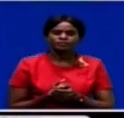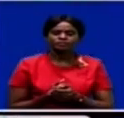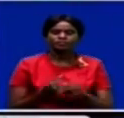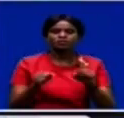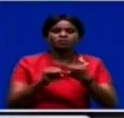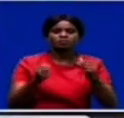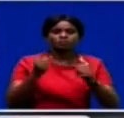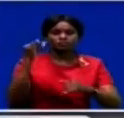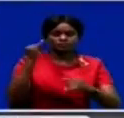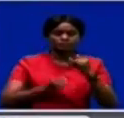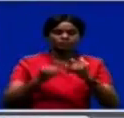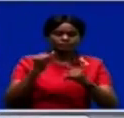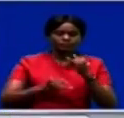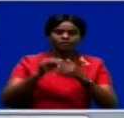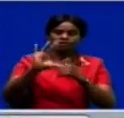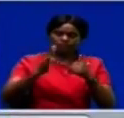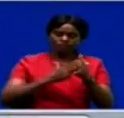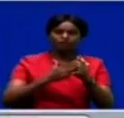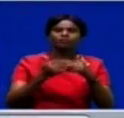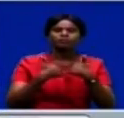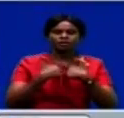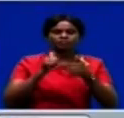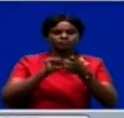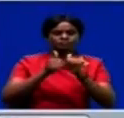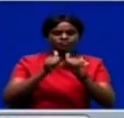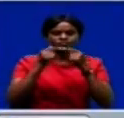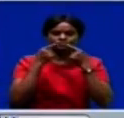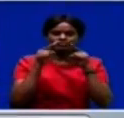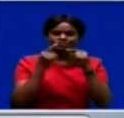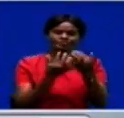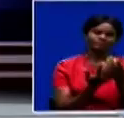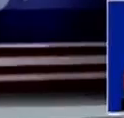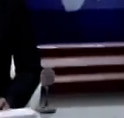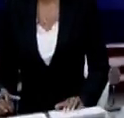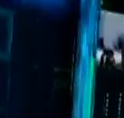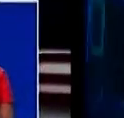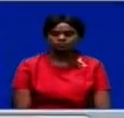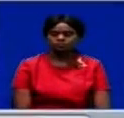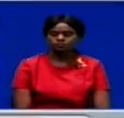We take our last commercial break. When we come back, we have sports update. Stay with us.